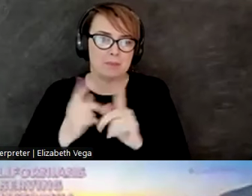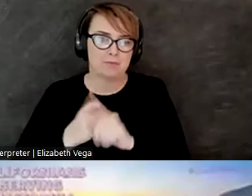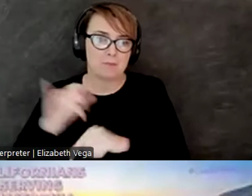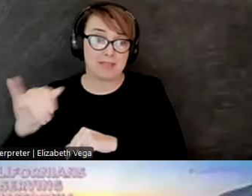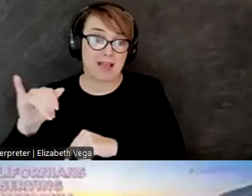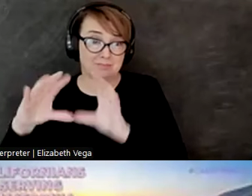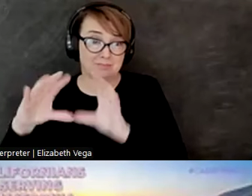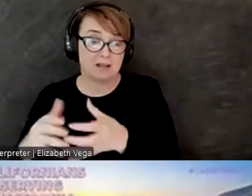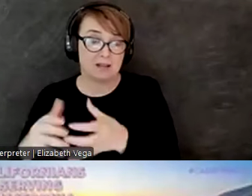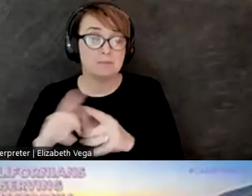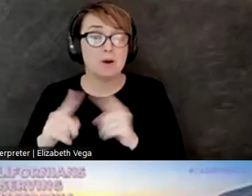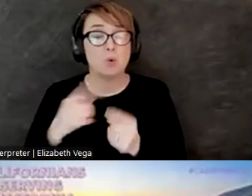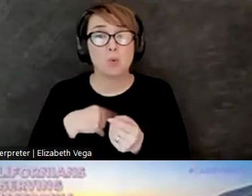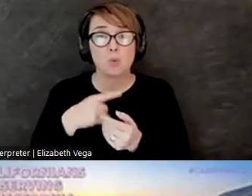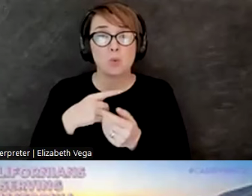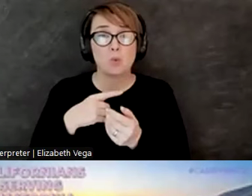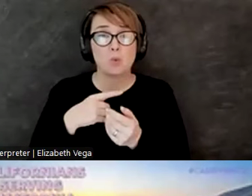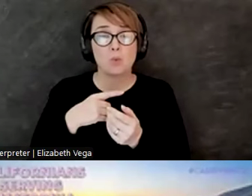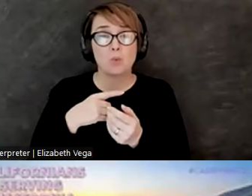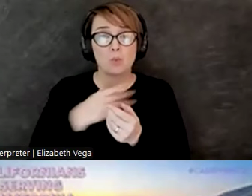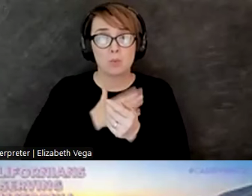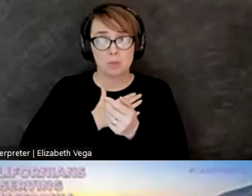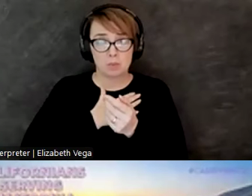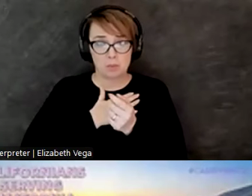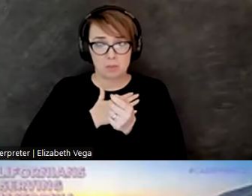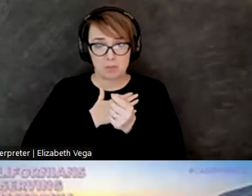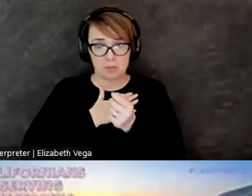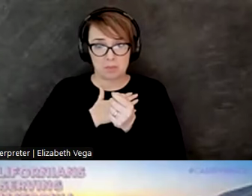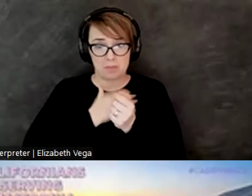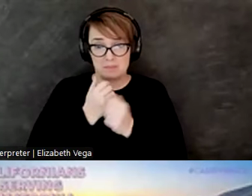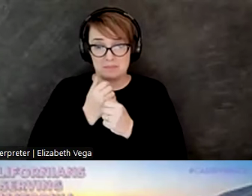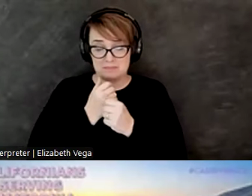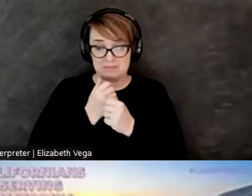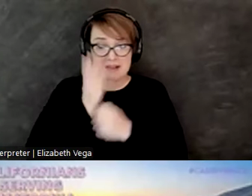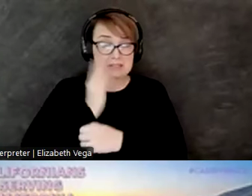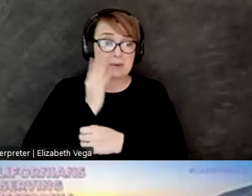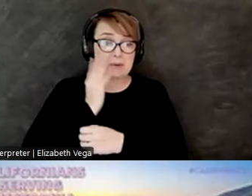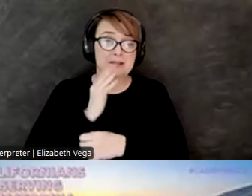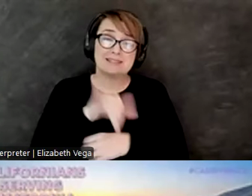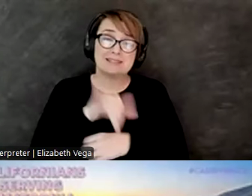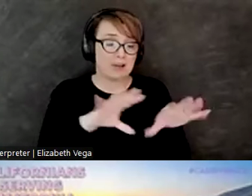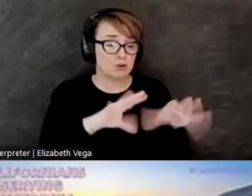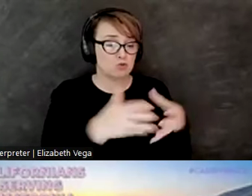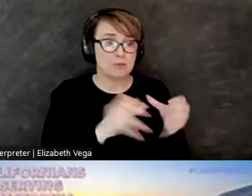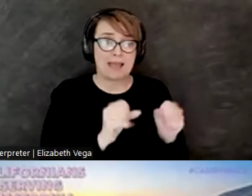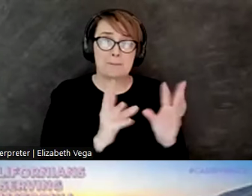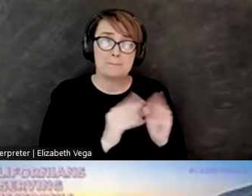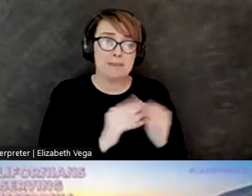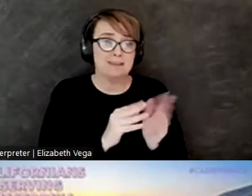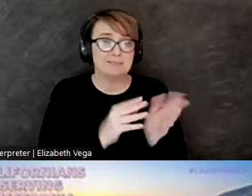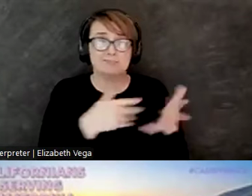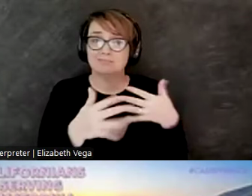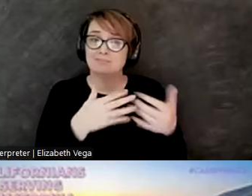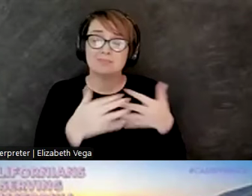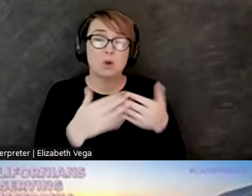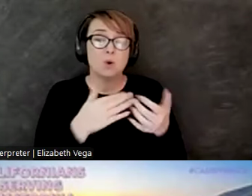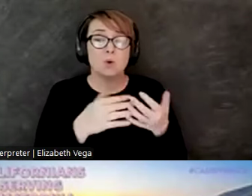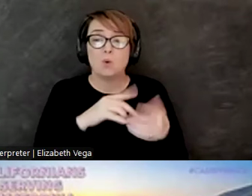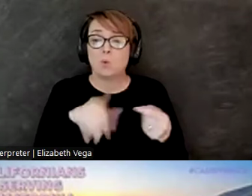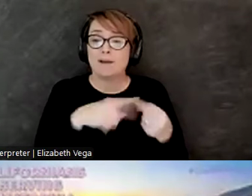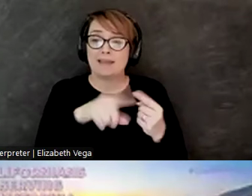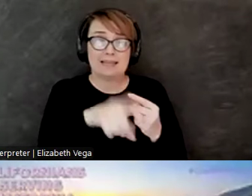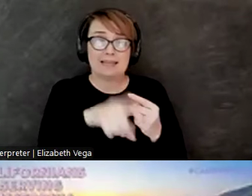is that group can then meet as they need to, and in any form, they are